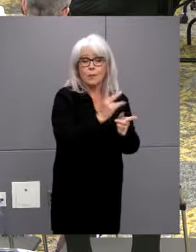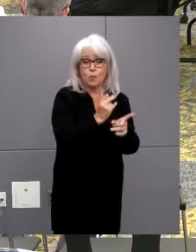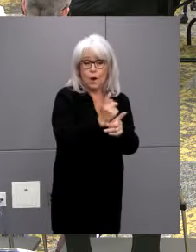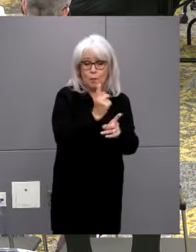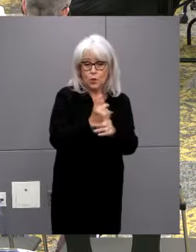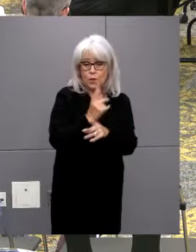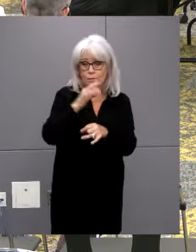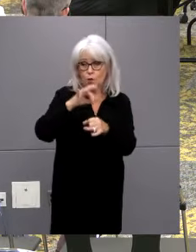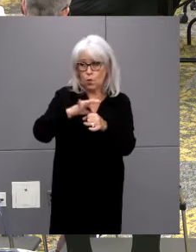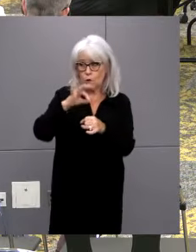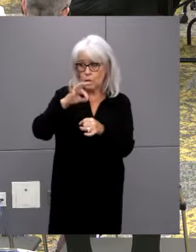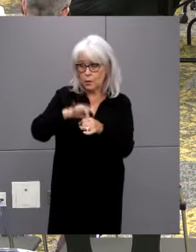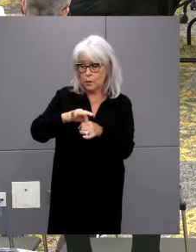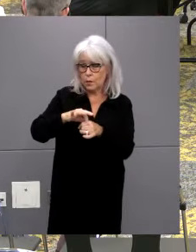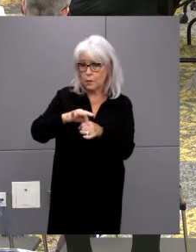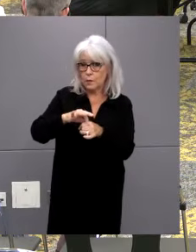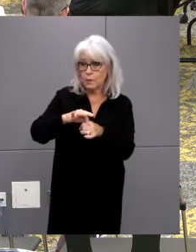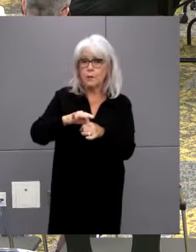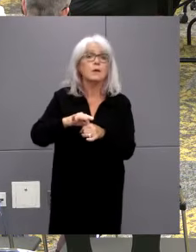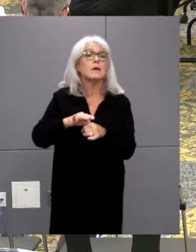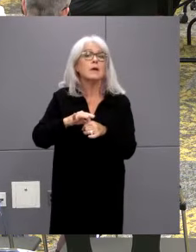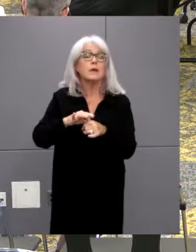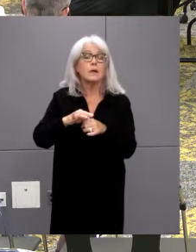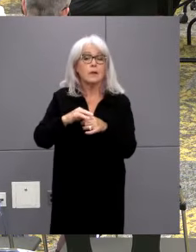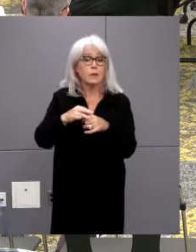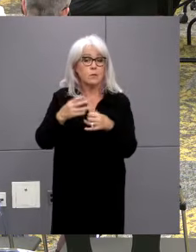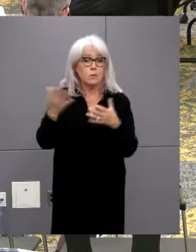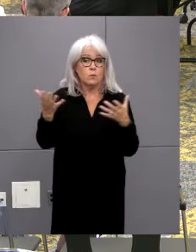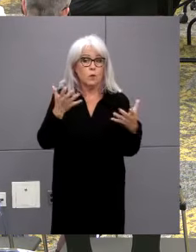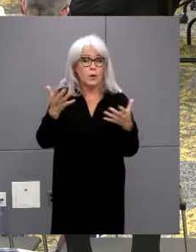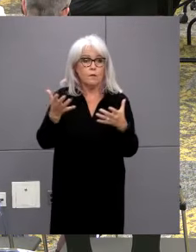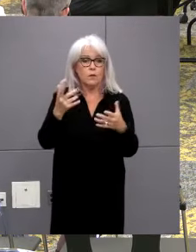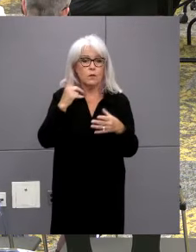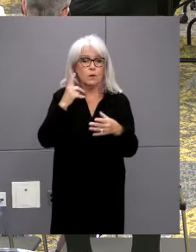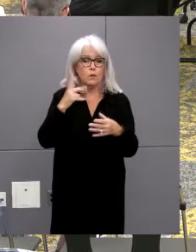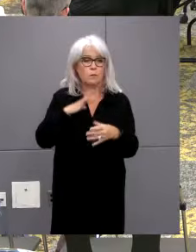voted on, and whatever the board decides.